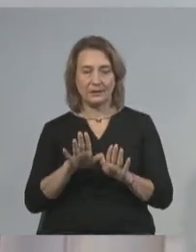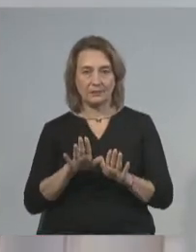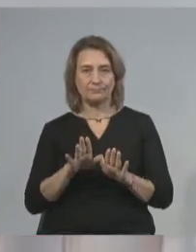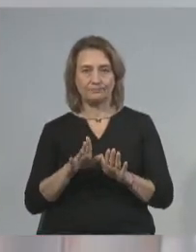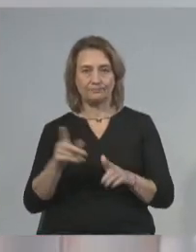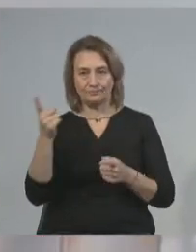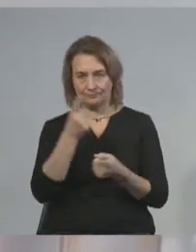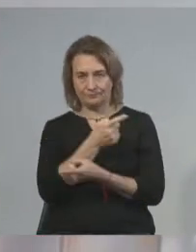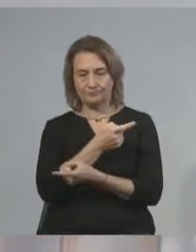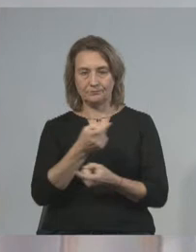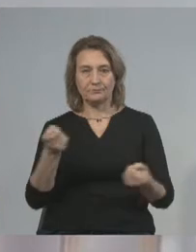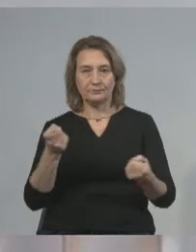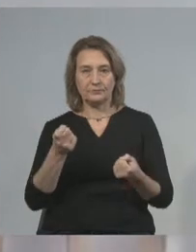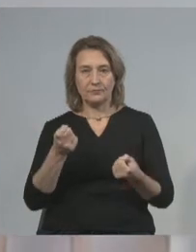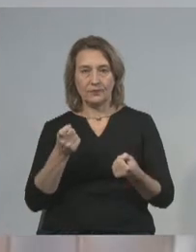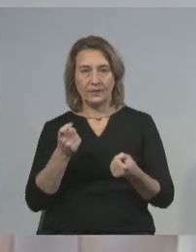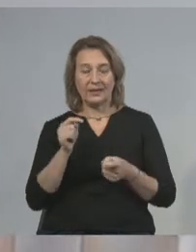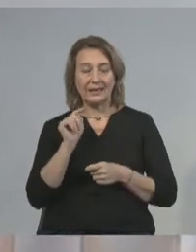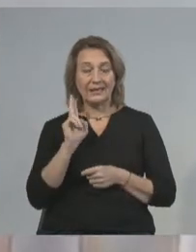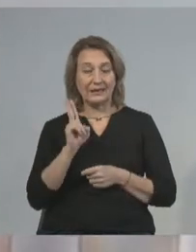then you have to